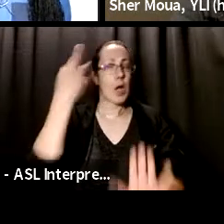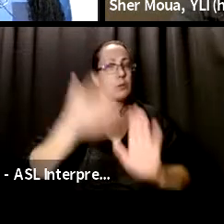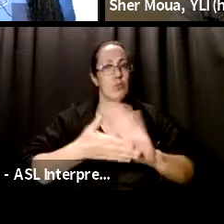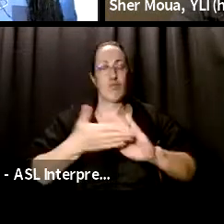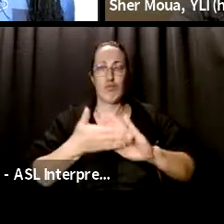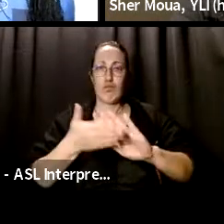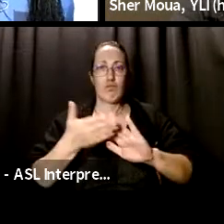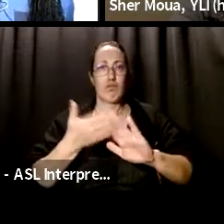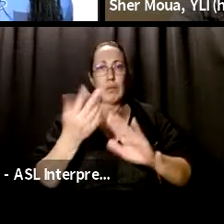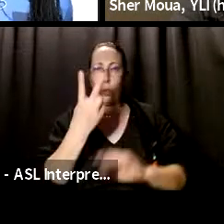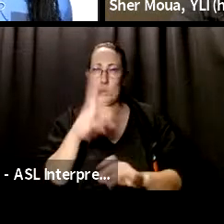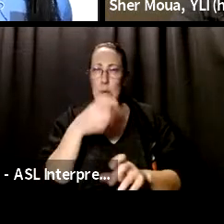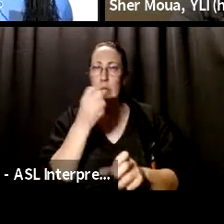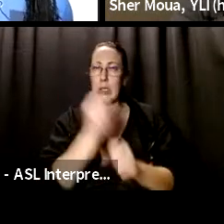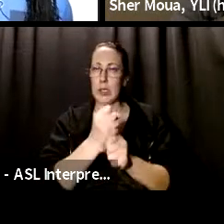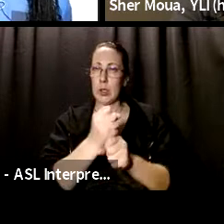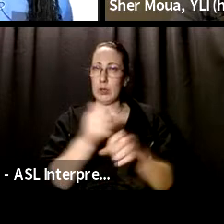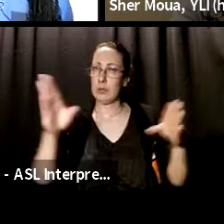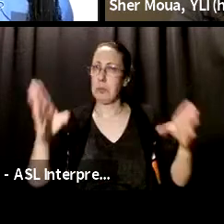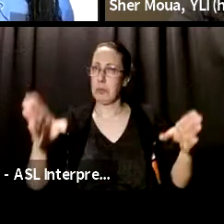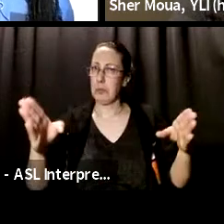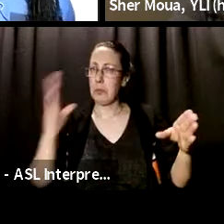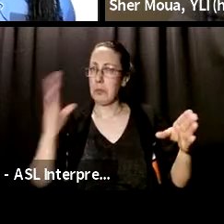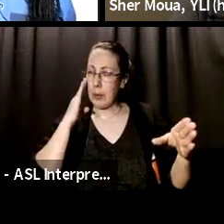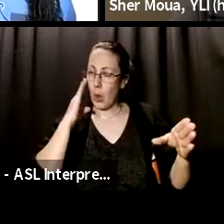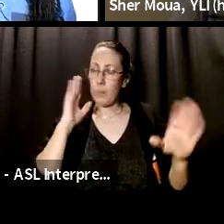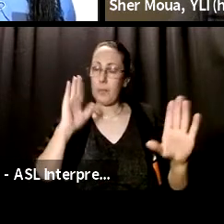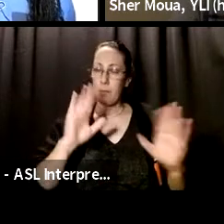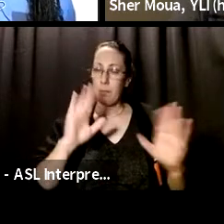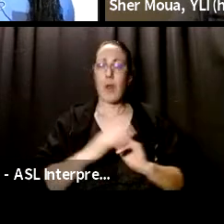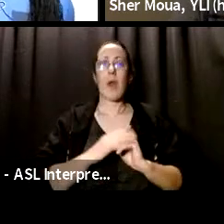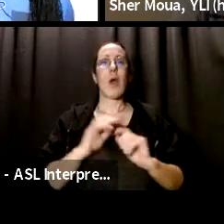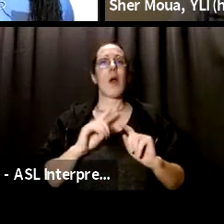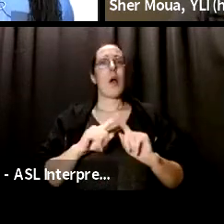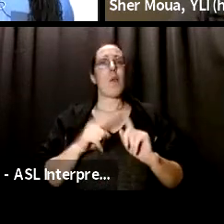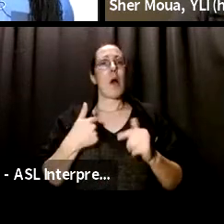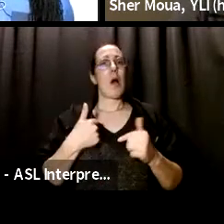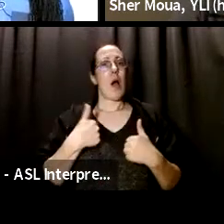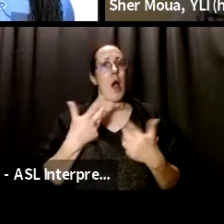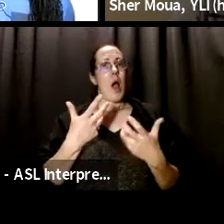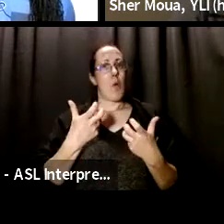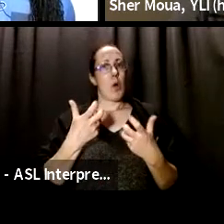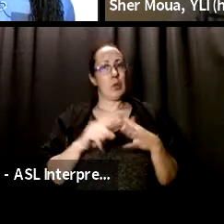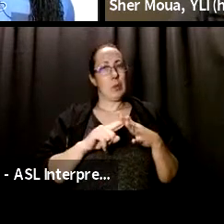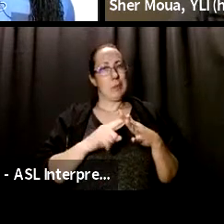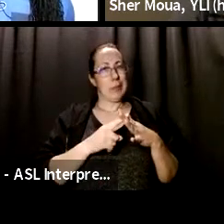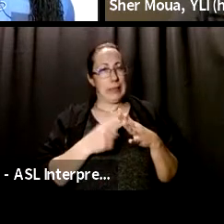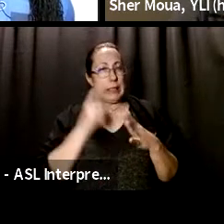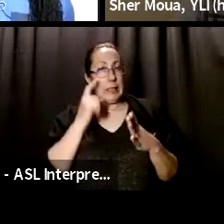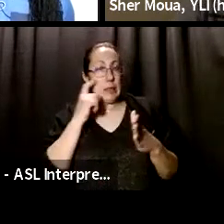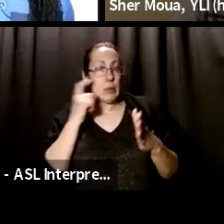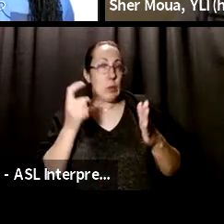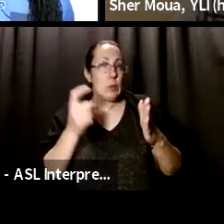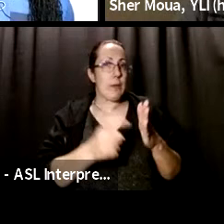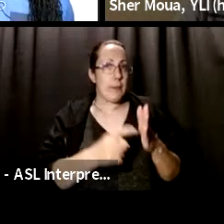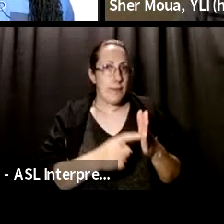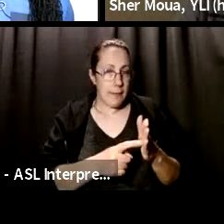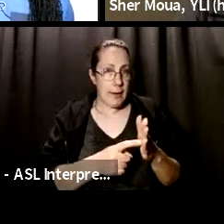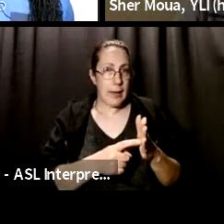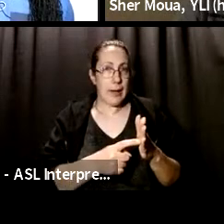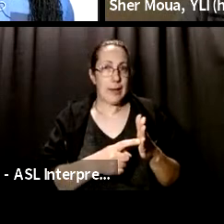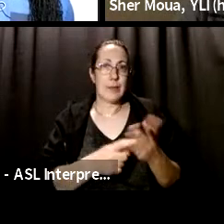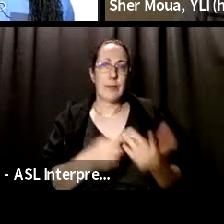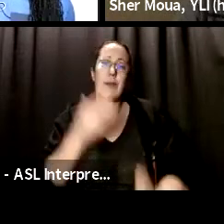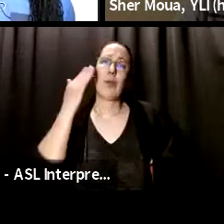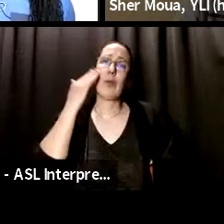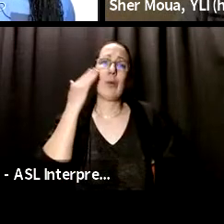for about a 2-year period, but perhaps if we could just begin and recognizing that, you know,